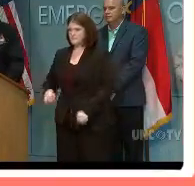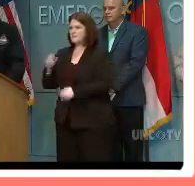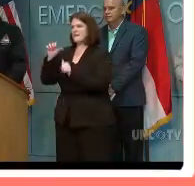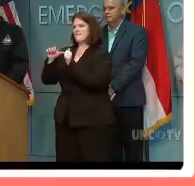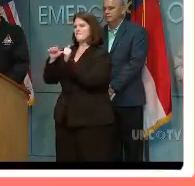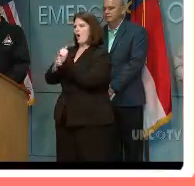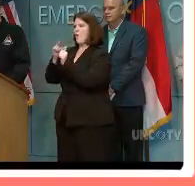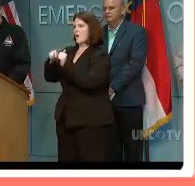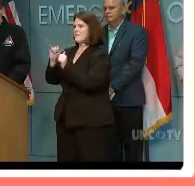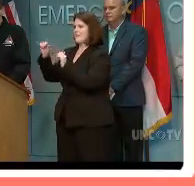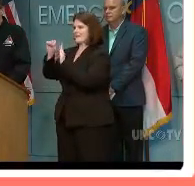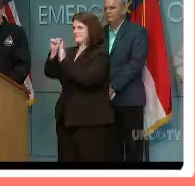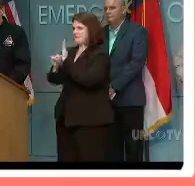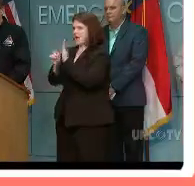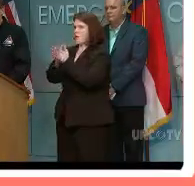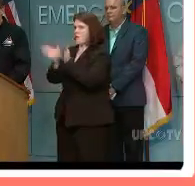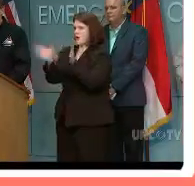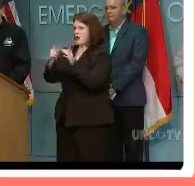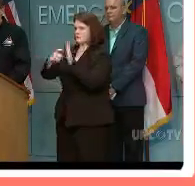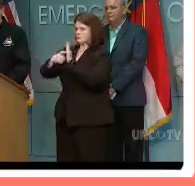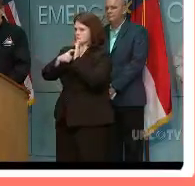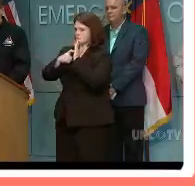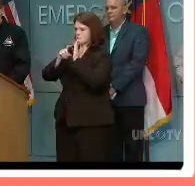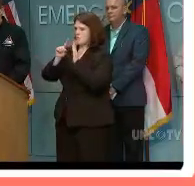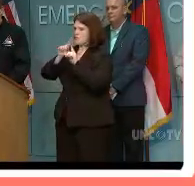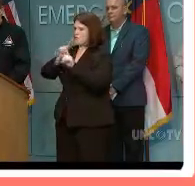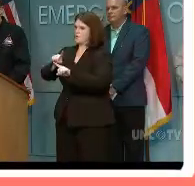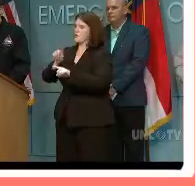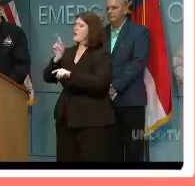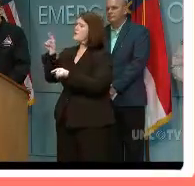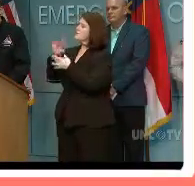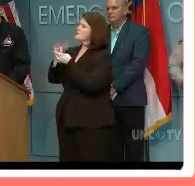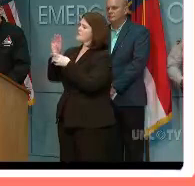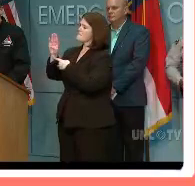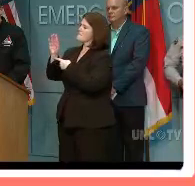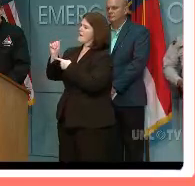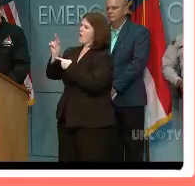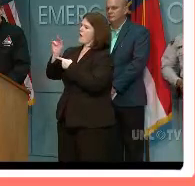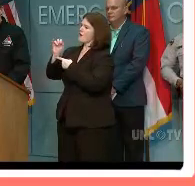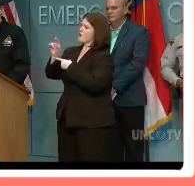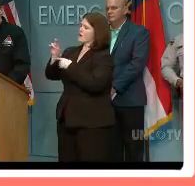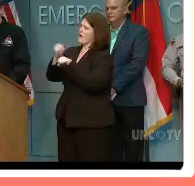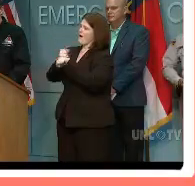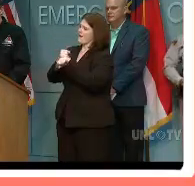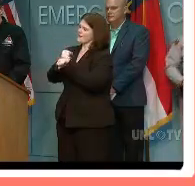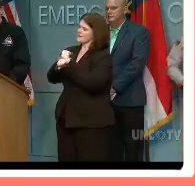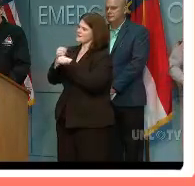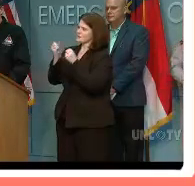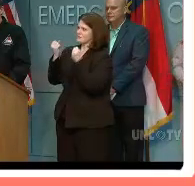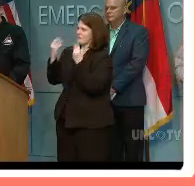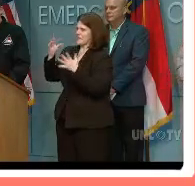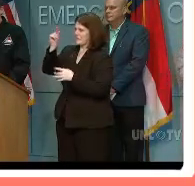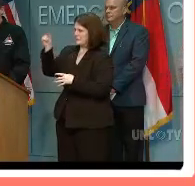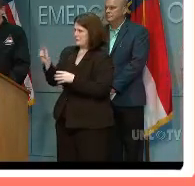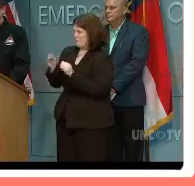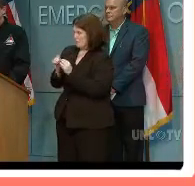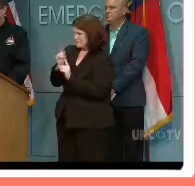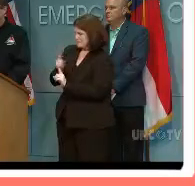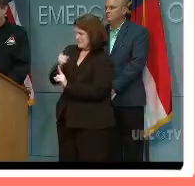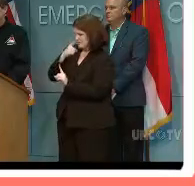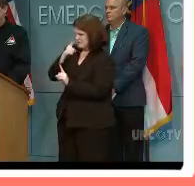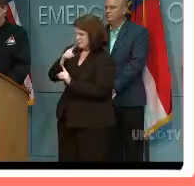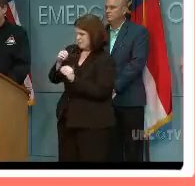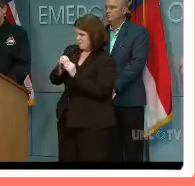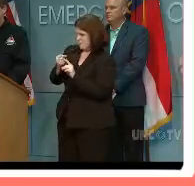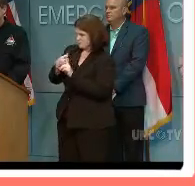Actually, as a follow-up to your statewide mandatory order, could you explain, when you say barrier islands, there's a lot of them out there, could you be more specific? Well,